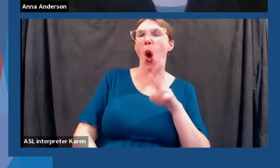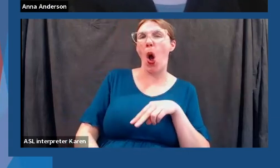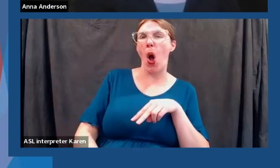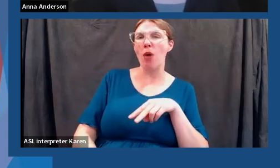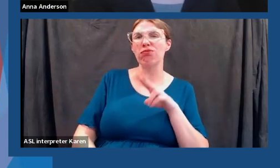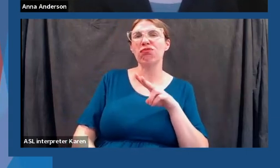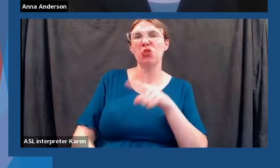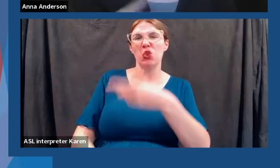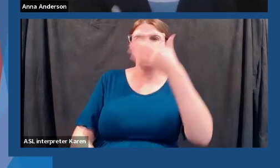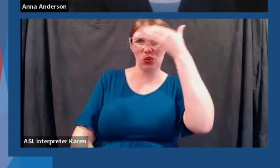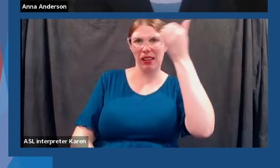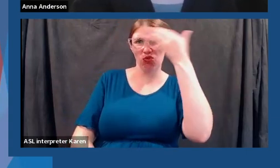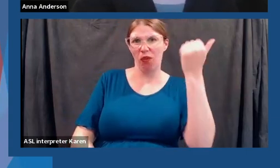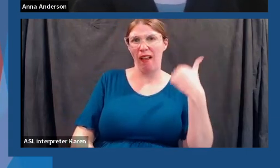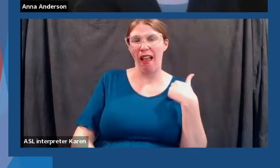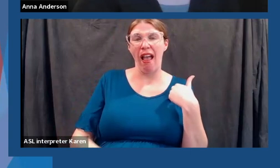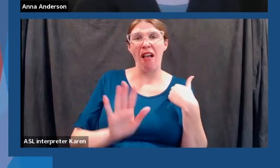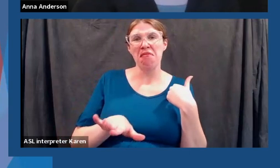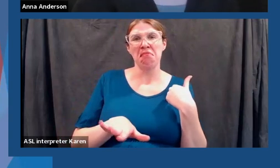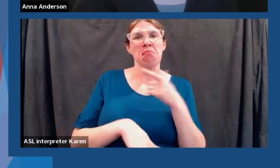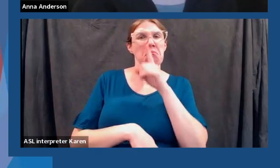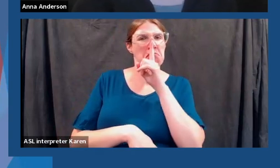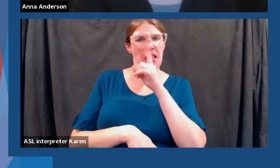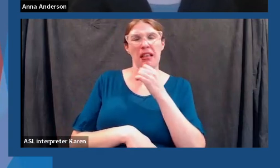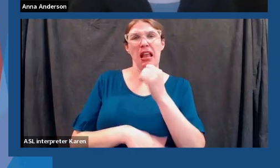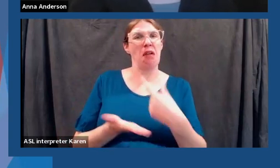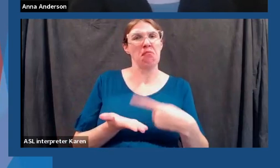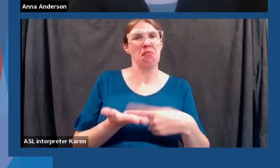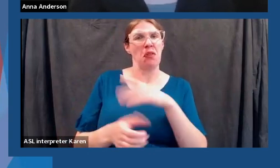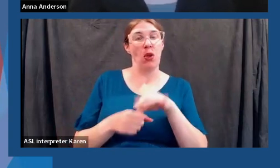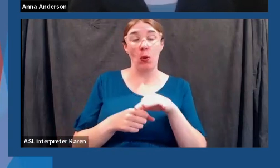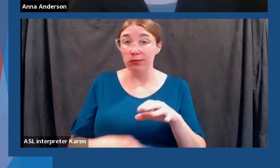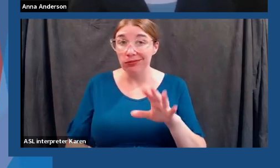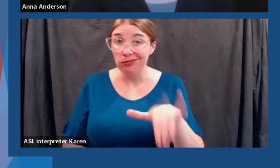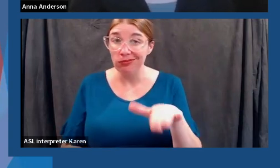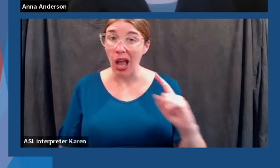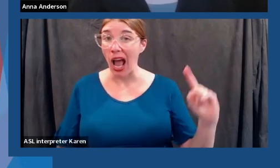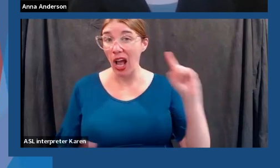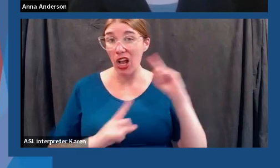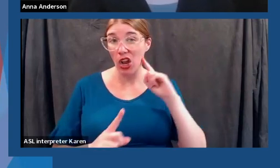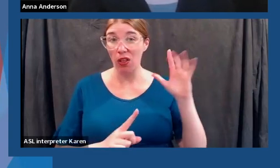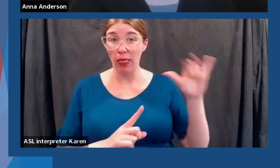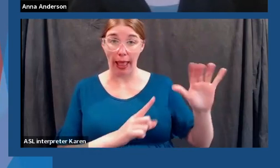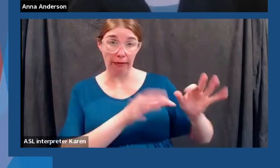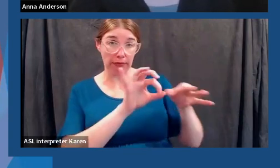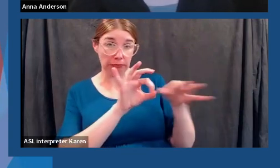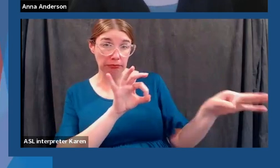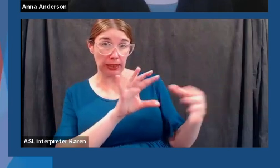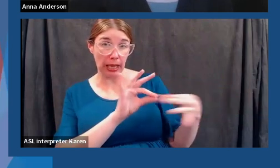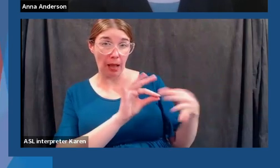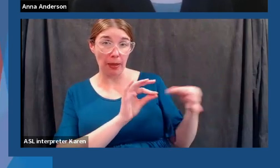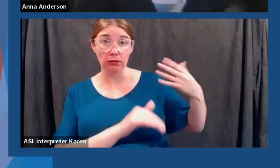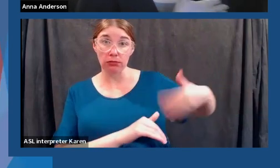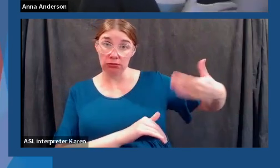voting. I hear that actually frequently, unfortunately, that some people